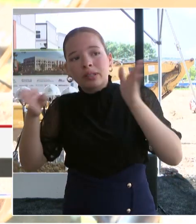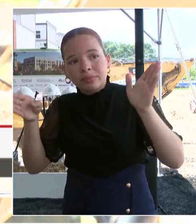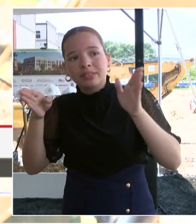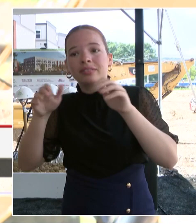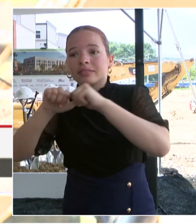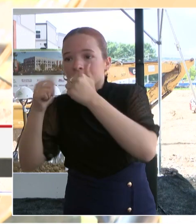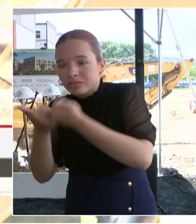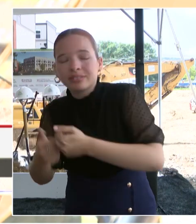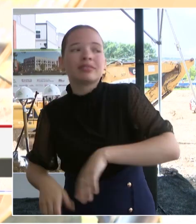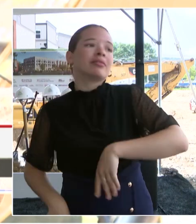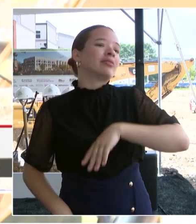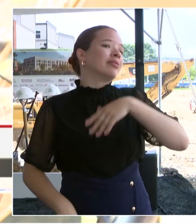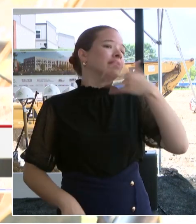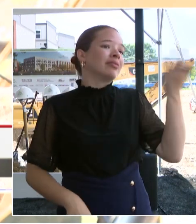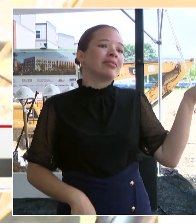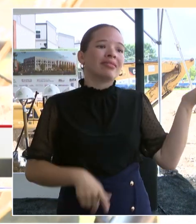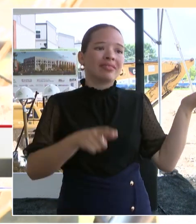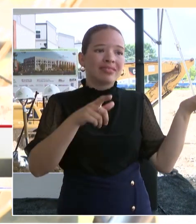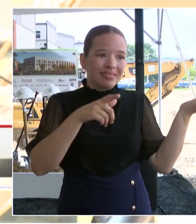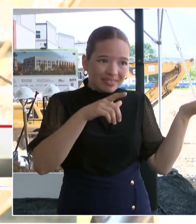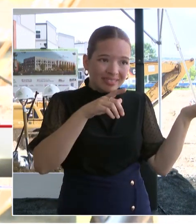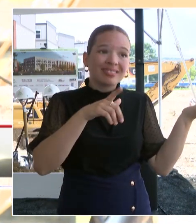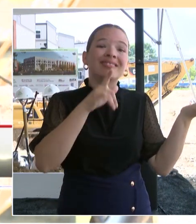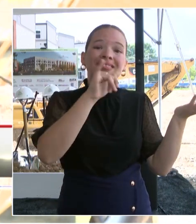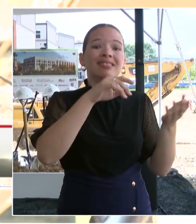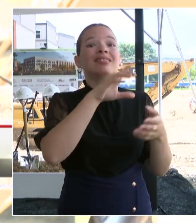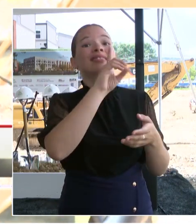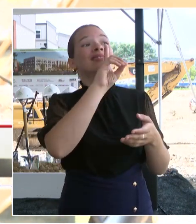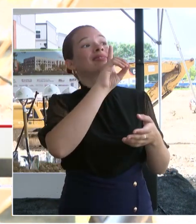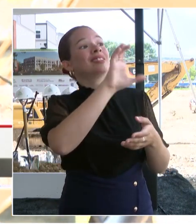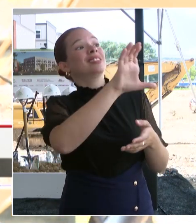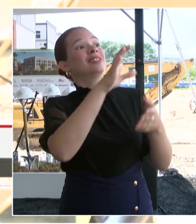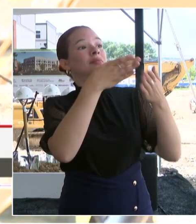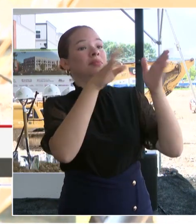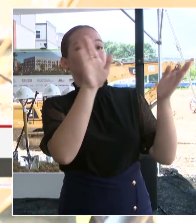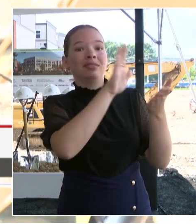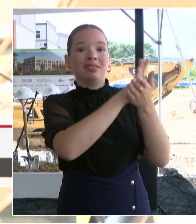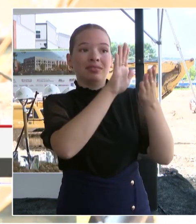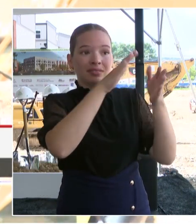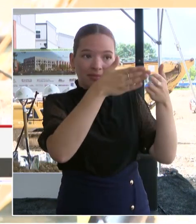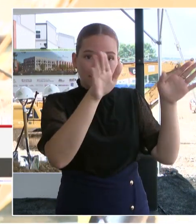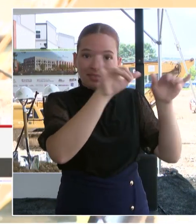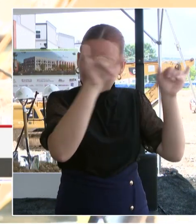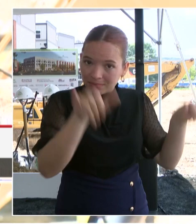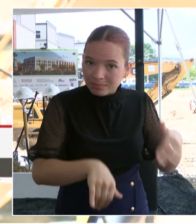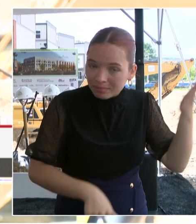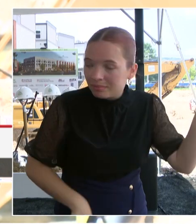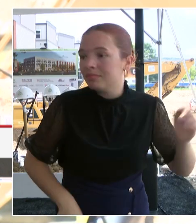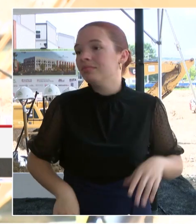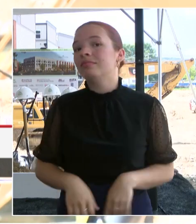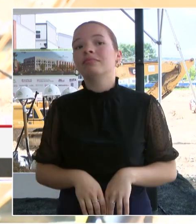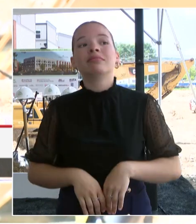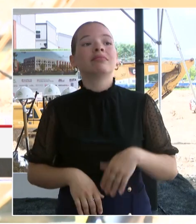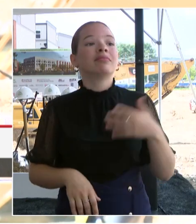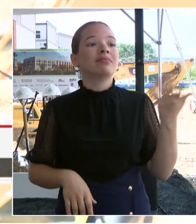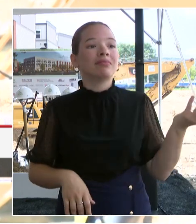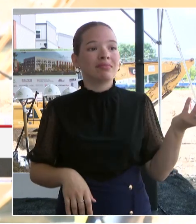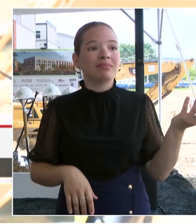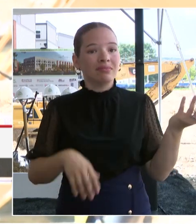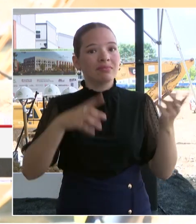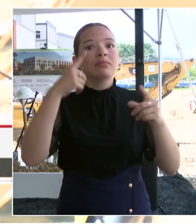D.C. school system, as well as shaping a diverse